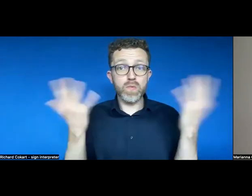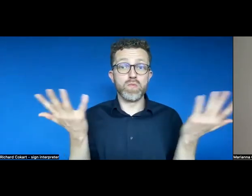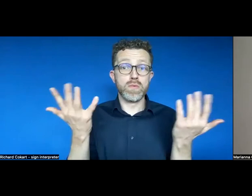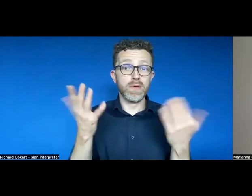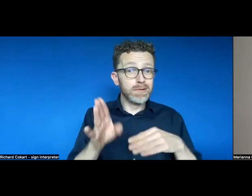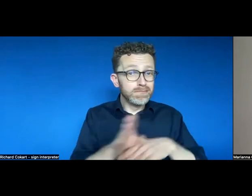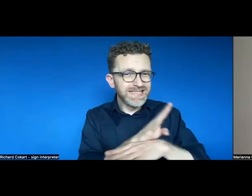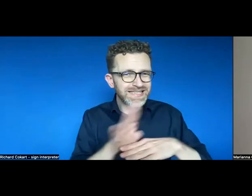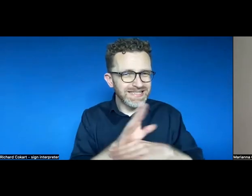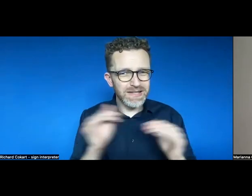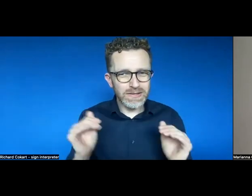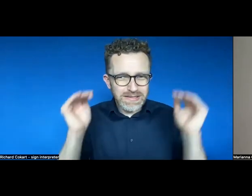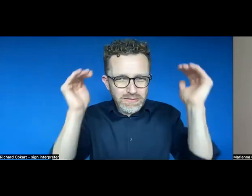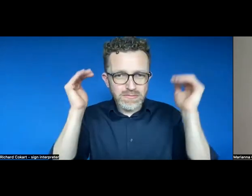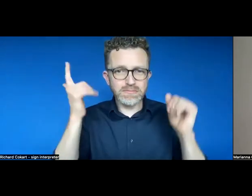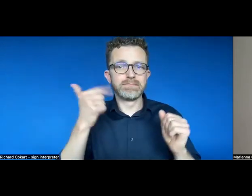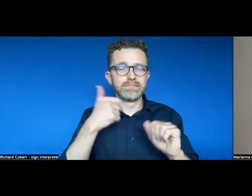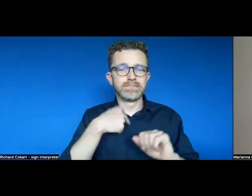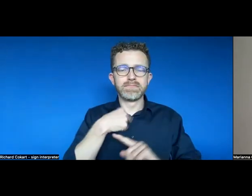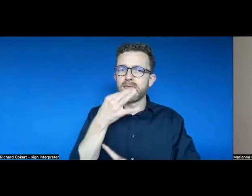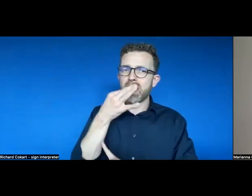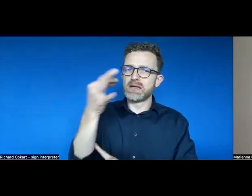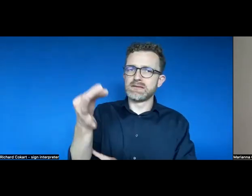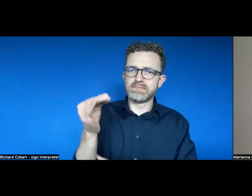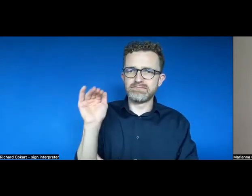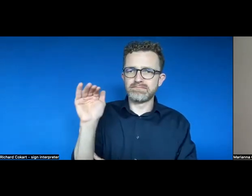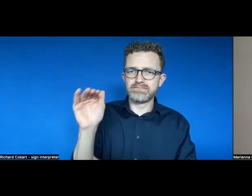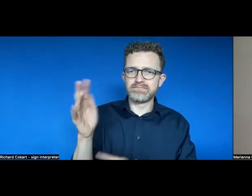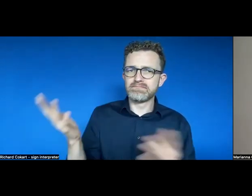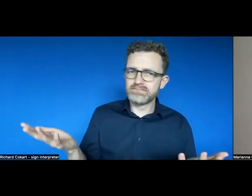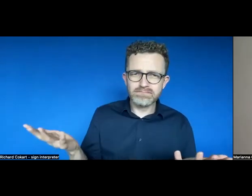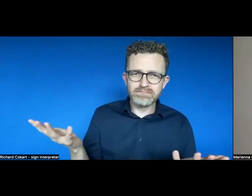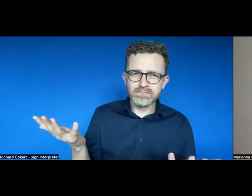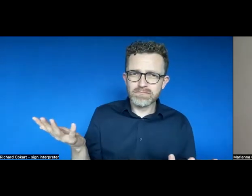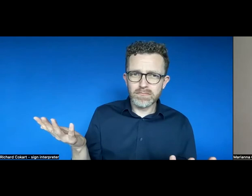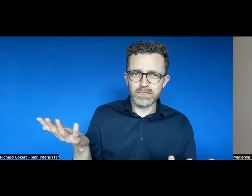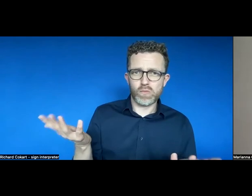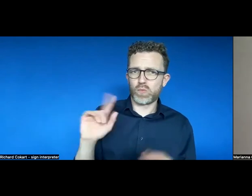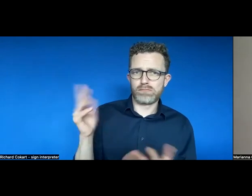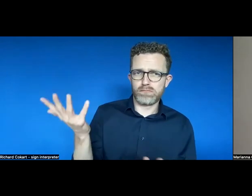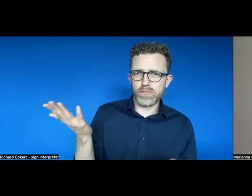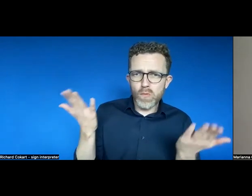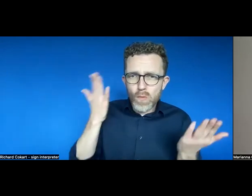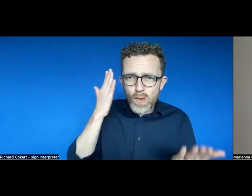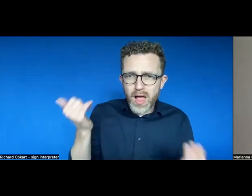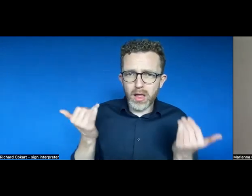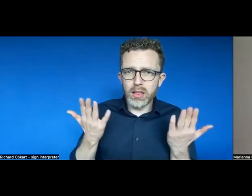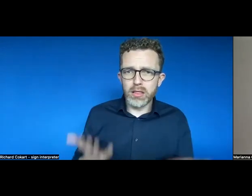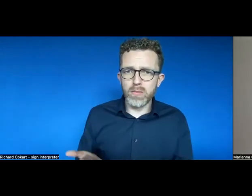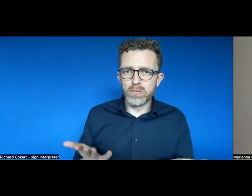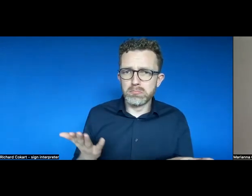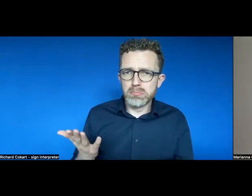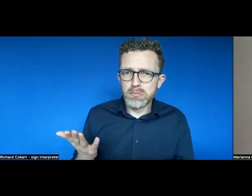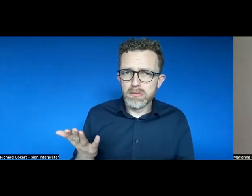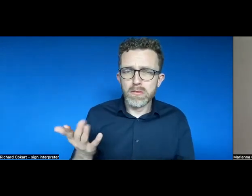months ago, before the war, and where will you be after the war? Because the budget